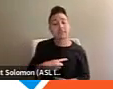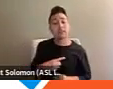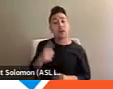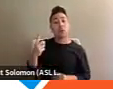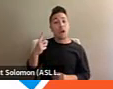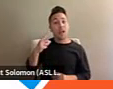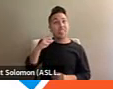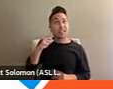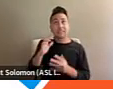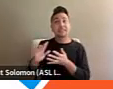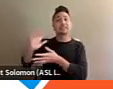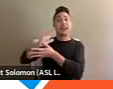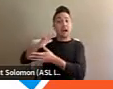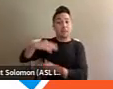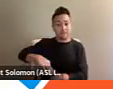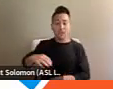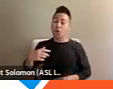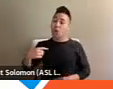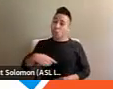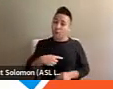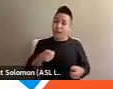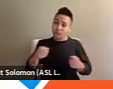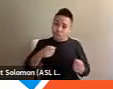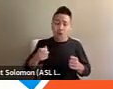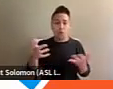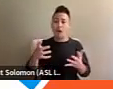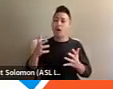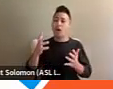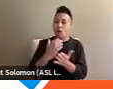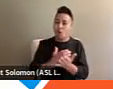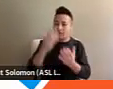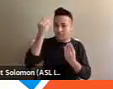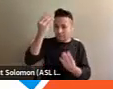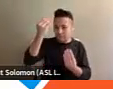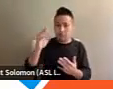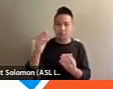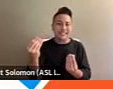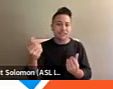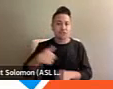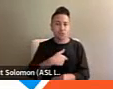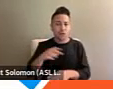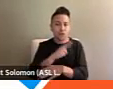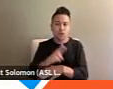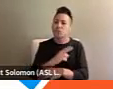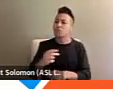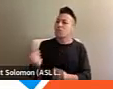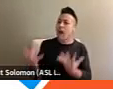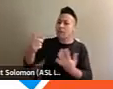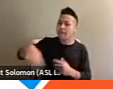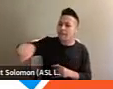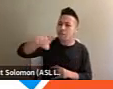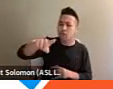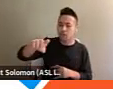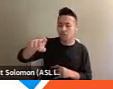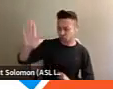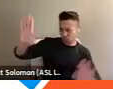us is that we have control over the course materials we use. How many of you, and you can raise your hands and do anything you want,